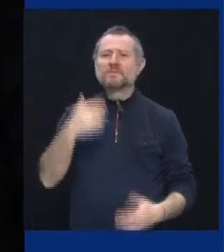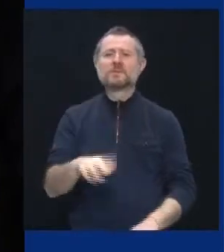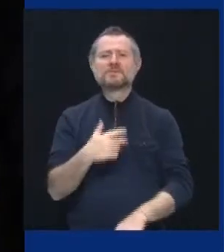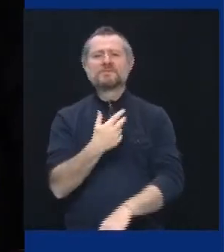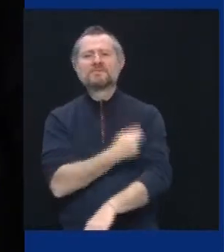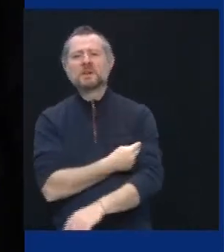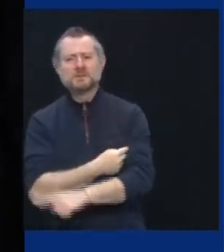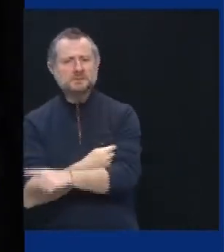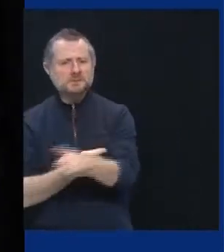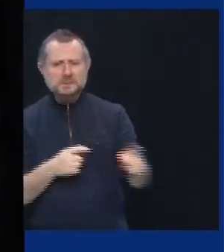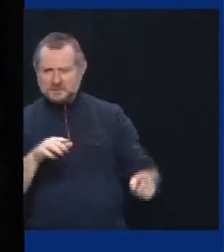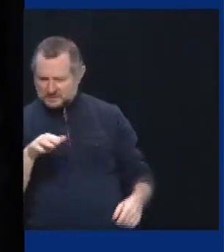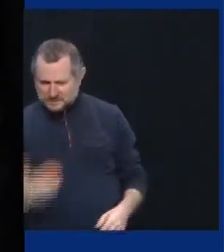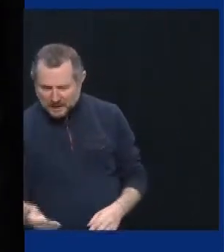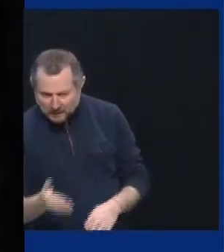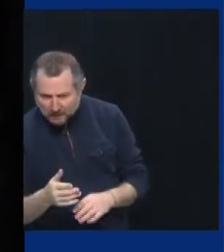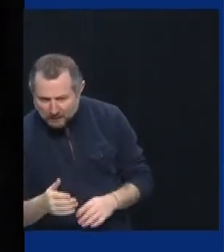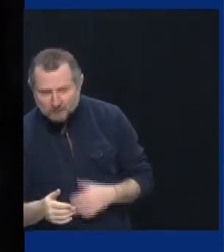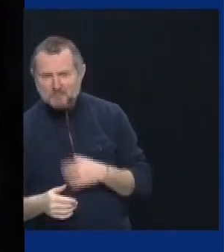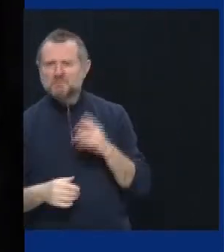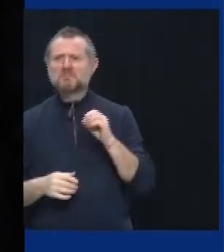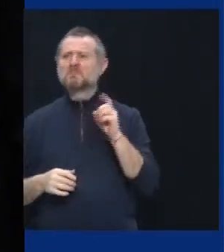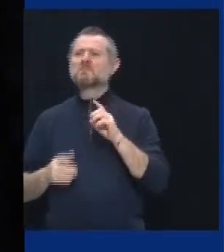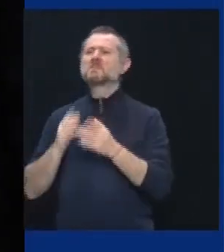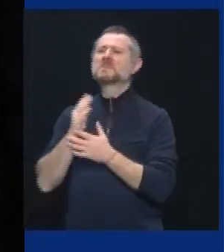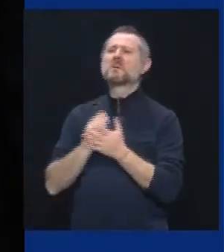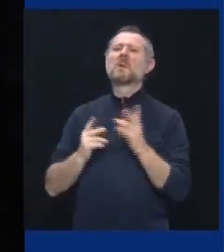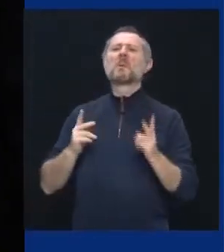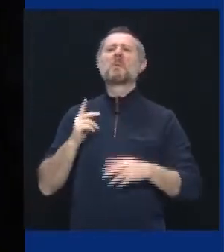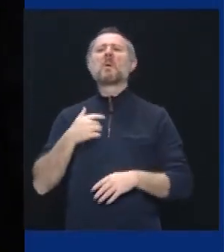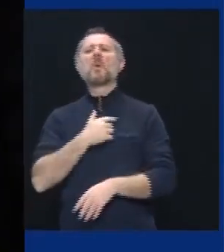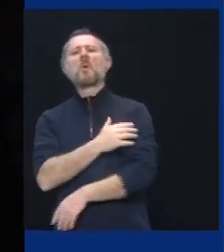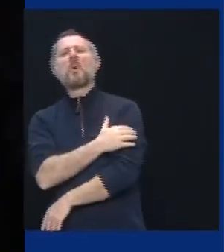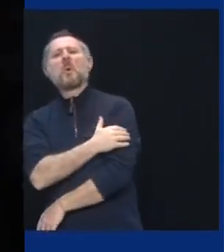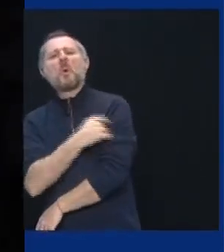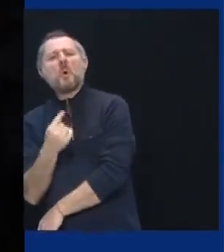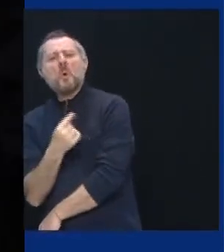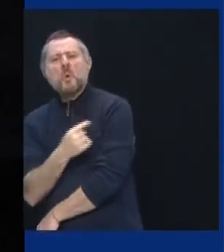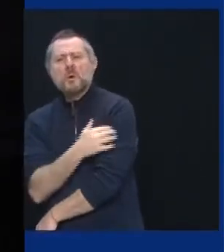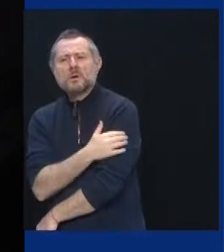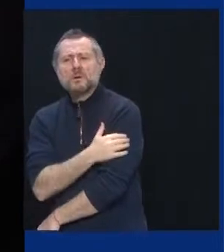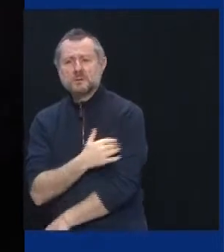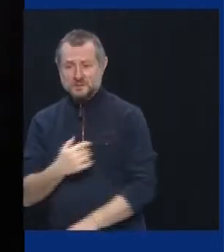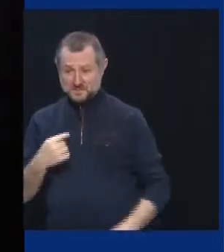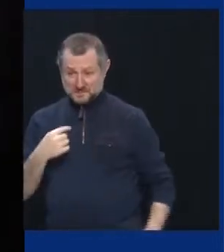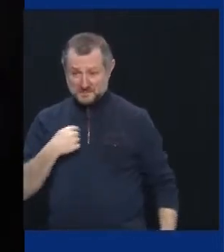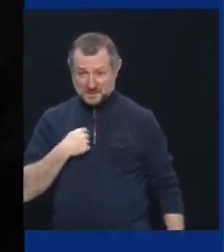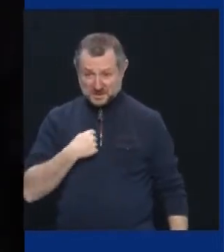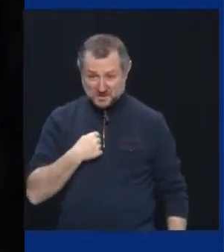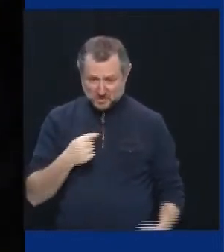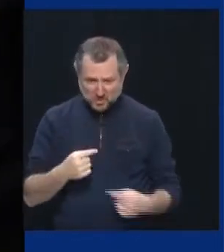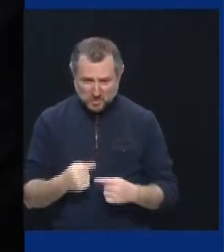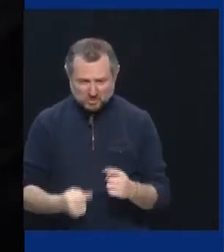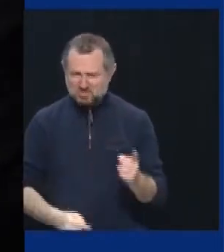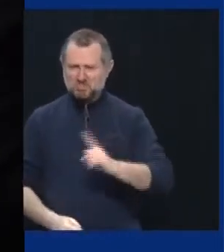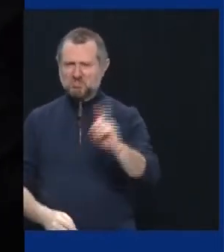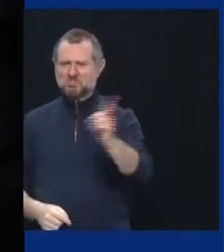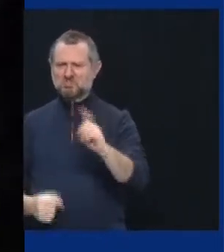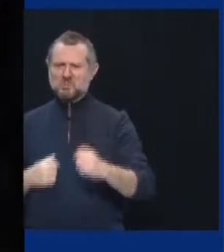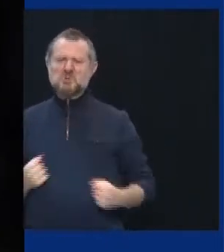Some people say they had a sore arm. Well, I'm so strong, nothing stopped me. I didn't have a sore arm. I didn't have nothing. I done had